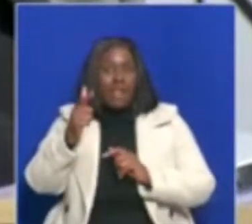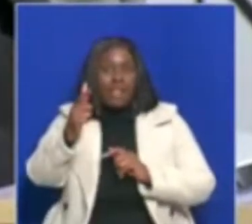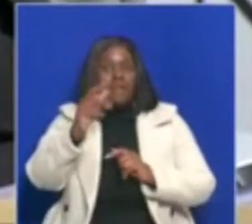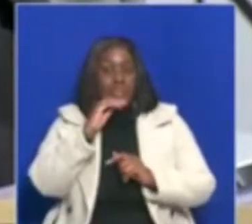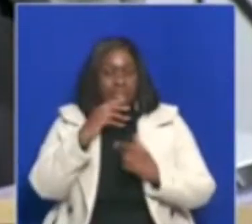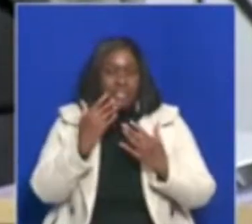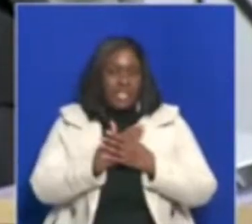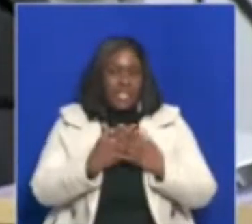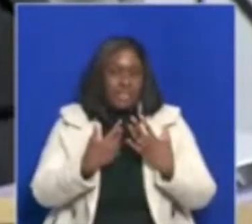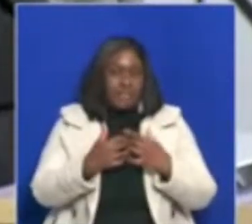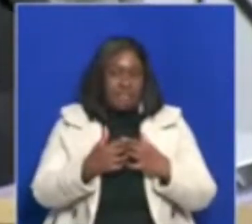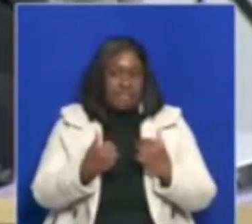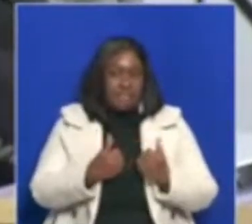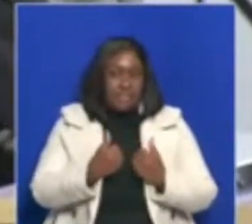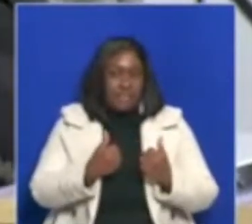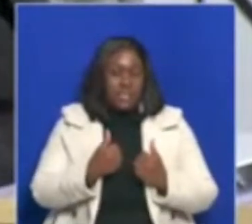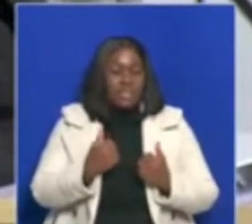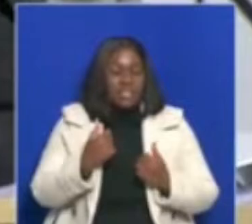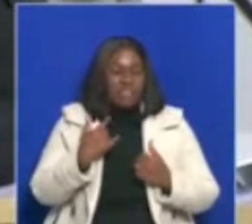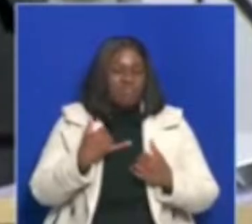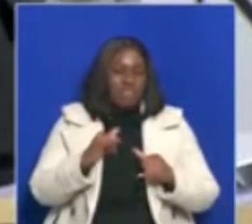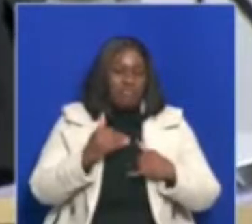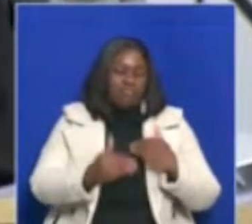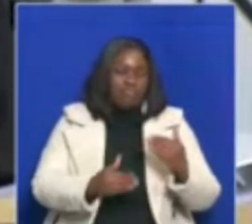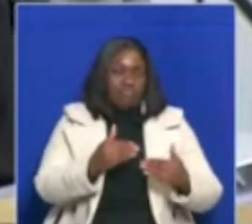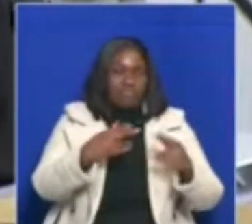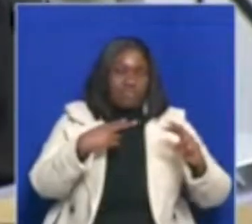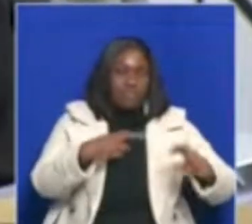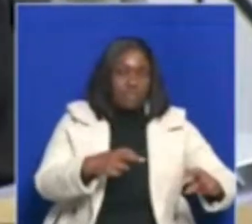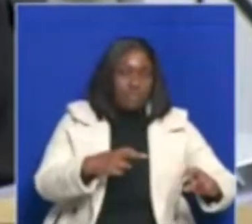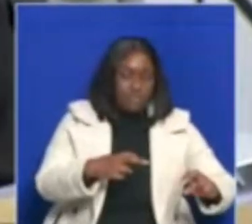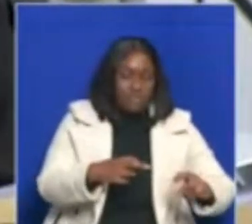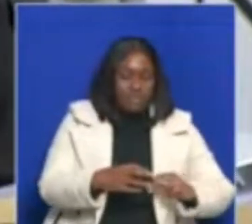being investigated together with the shooting.